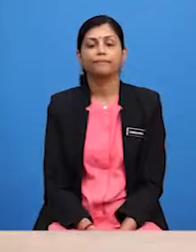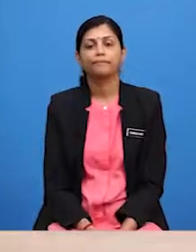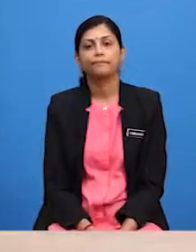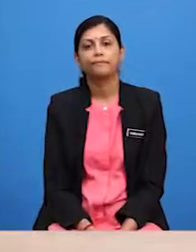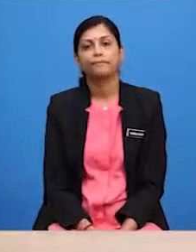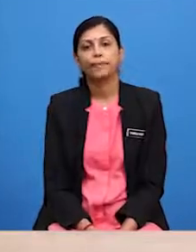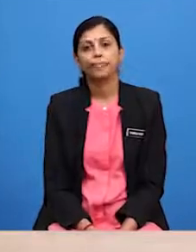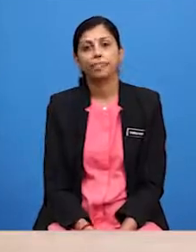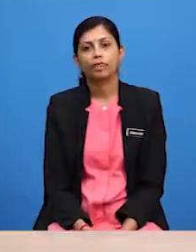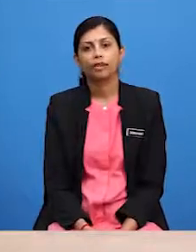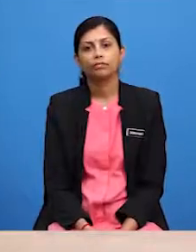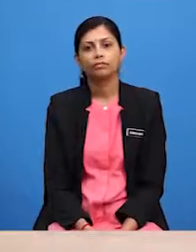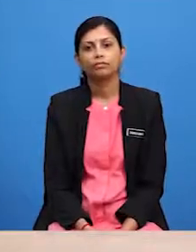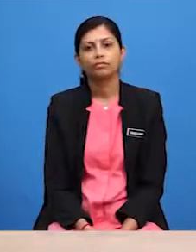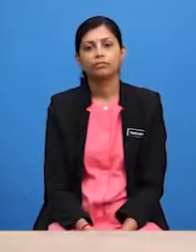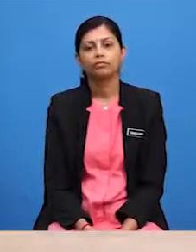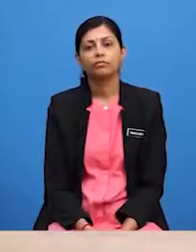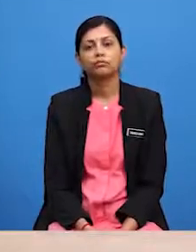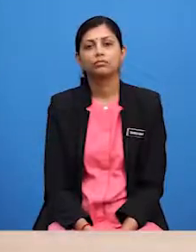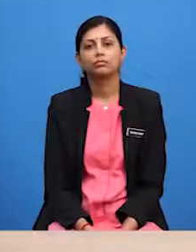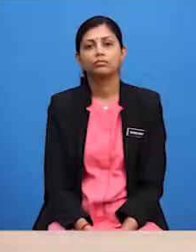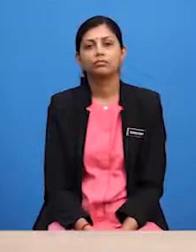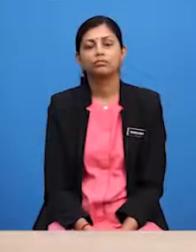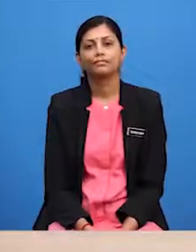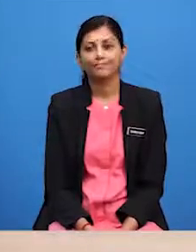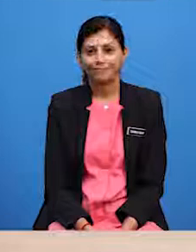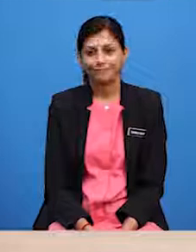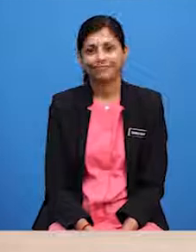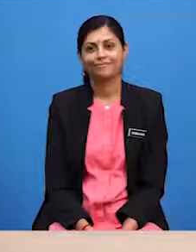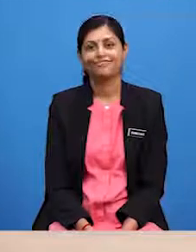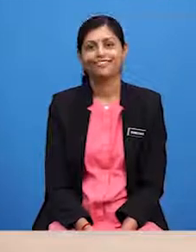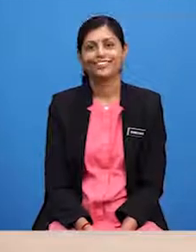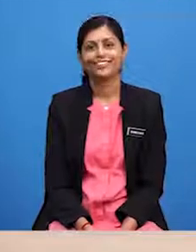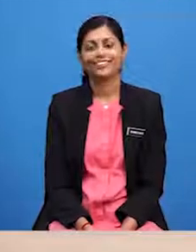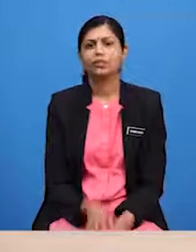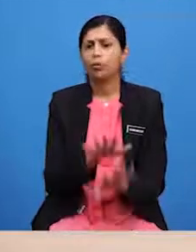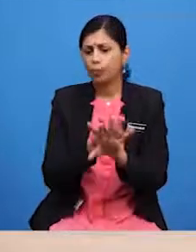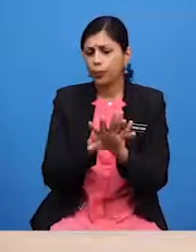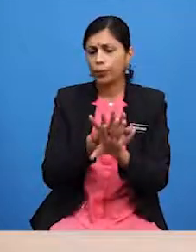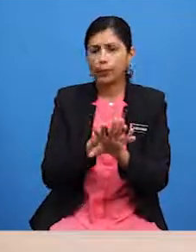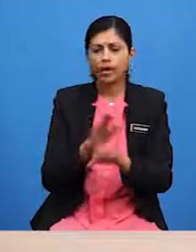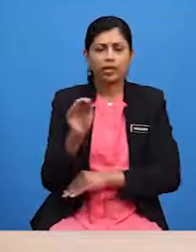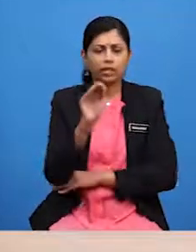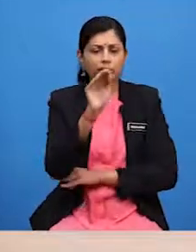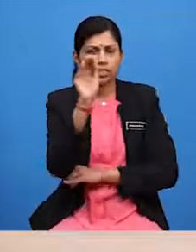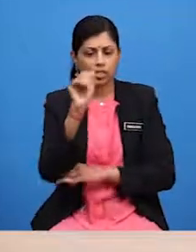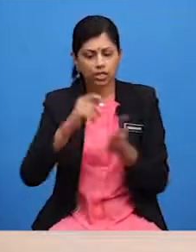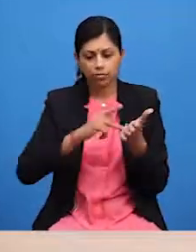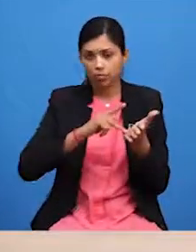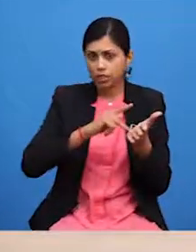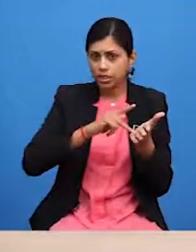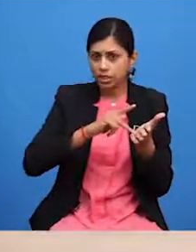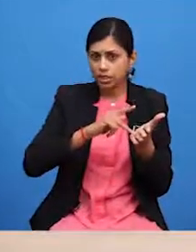desert. Do not worry too much about snakes. There are many different kinds of poisonous snakes